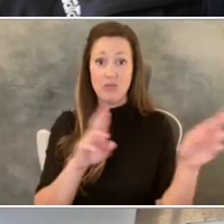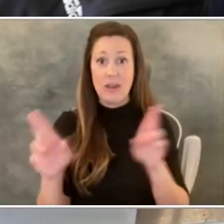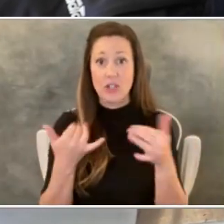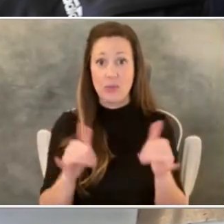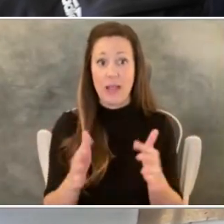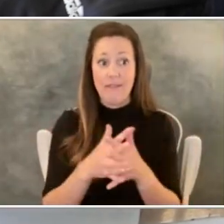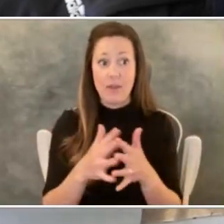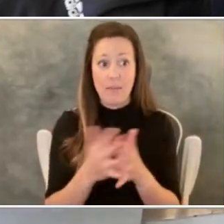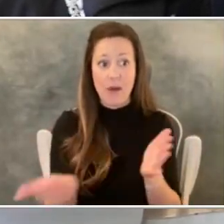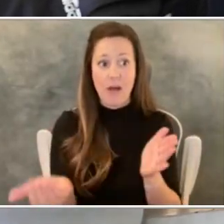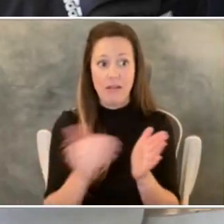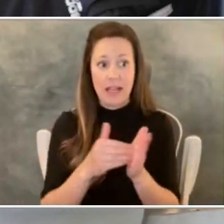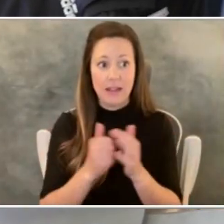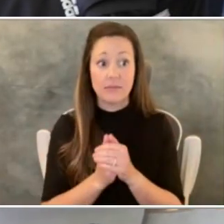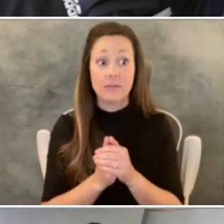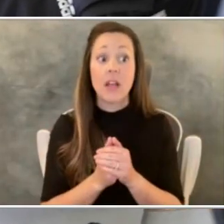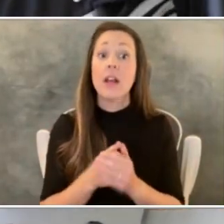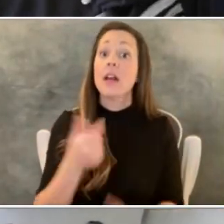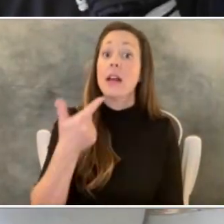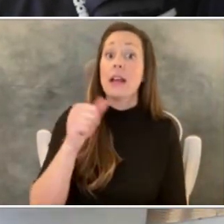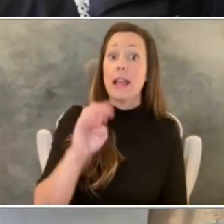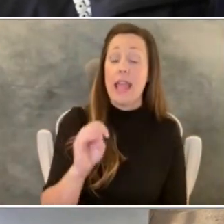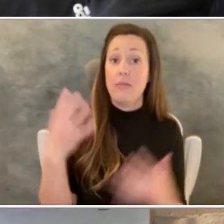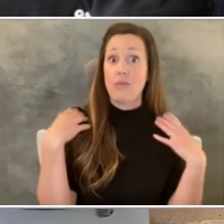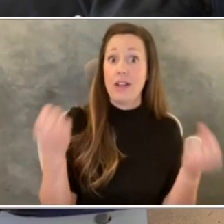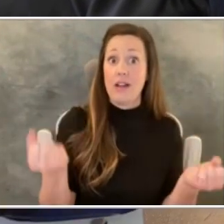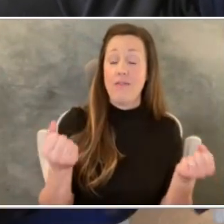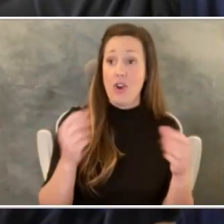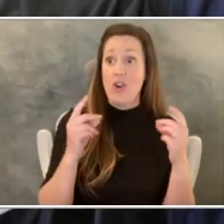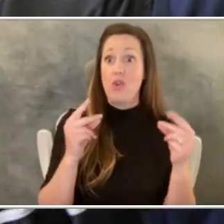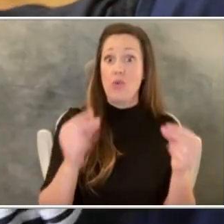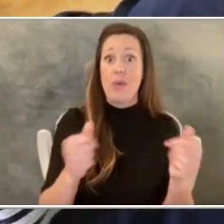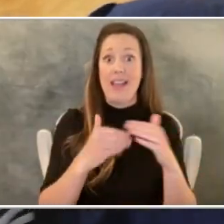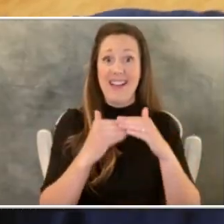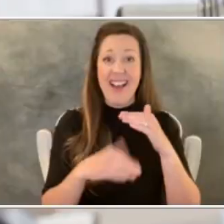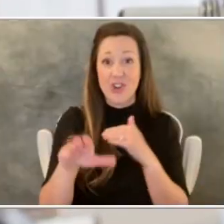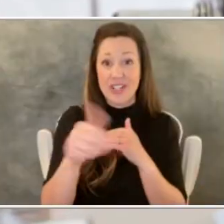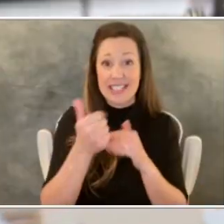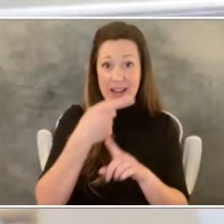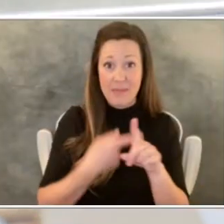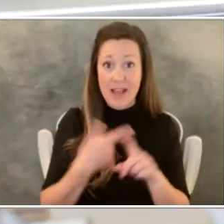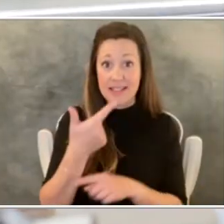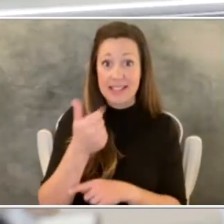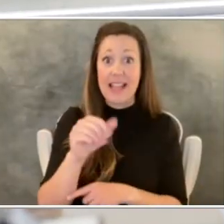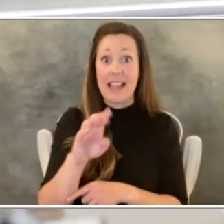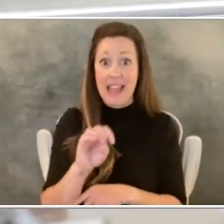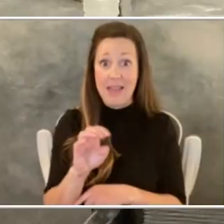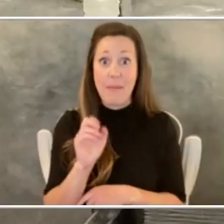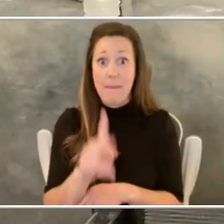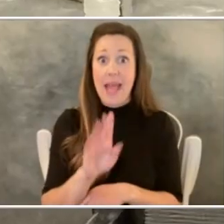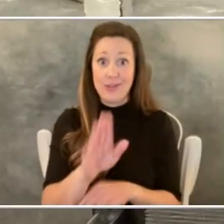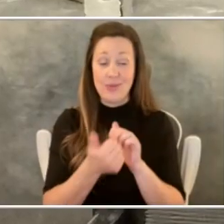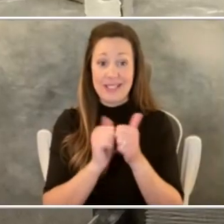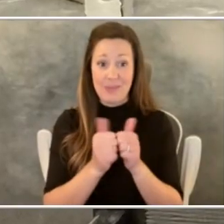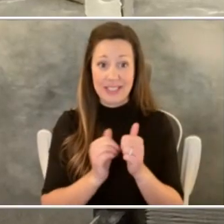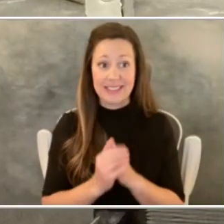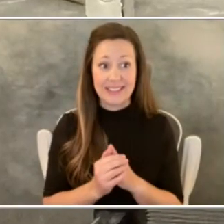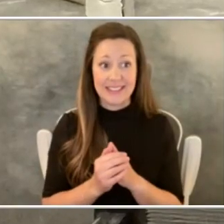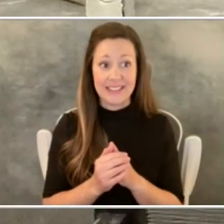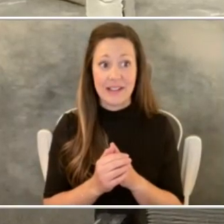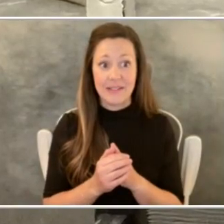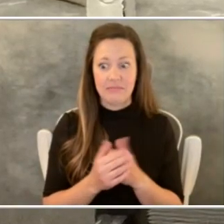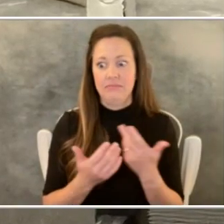did Gabe recover, it was quick. In just under 10 months, Gabe was back to the sports he loves. Halfway through it, I'm like,